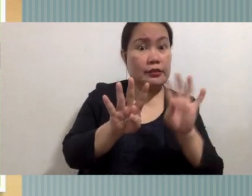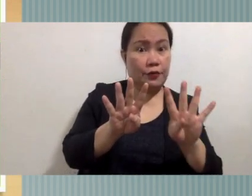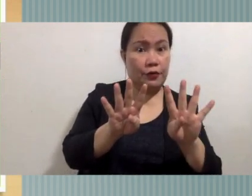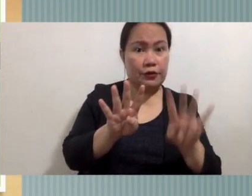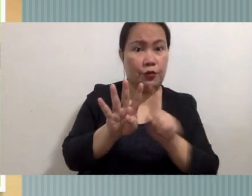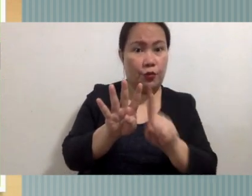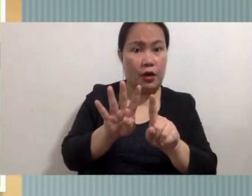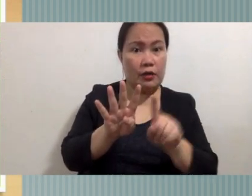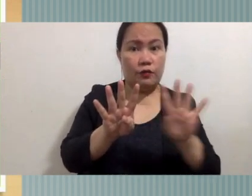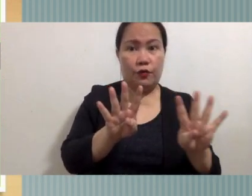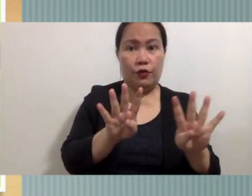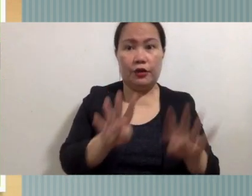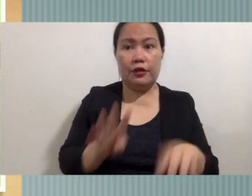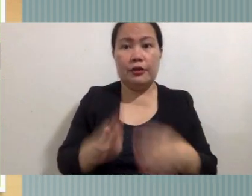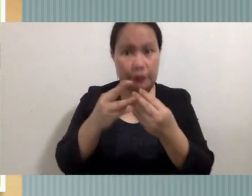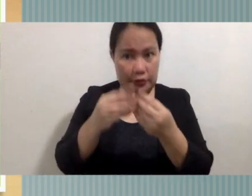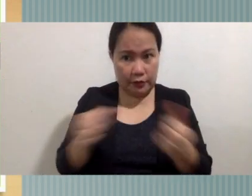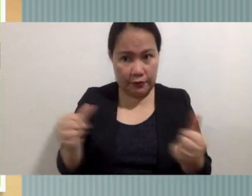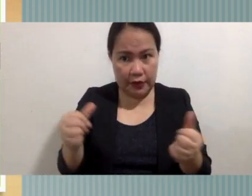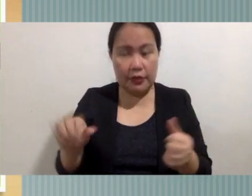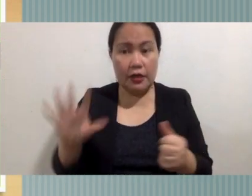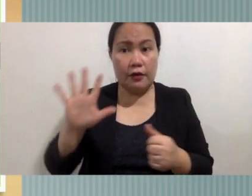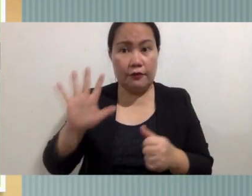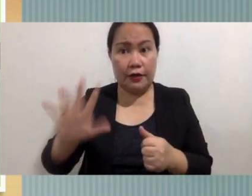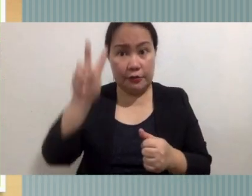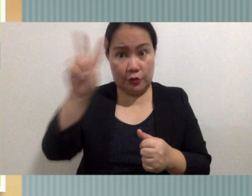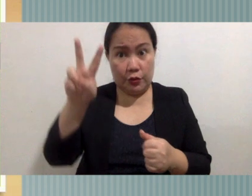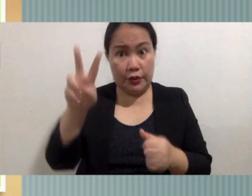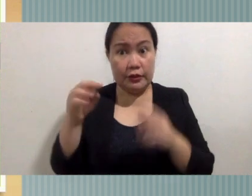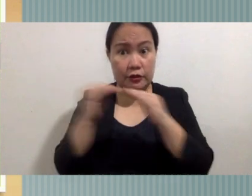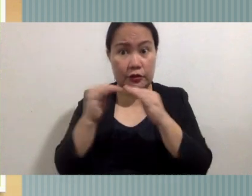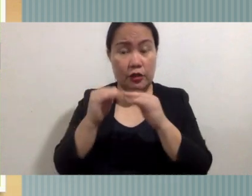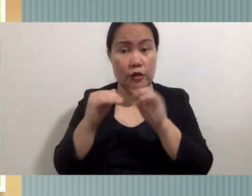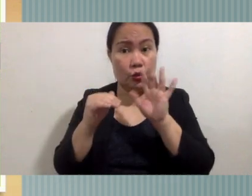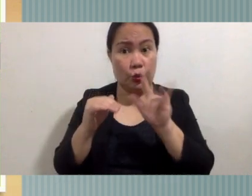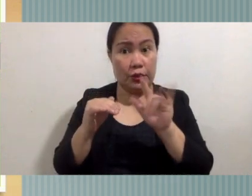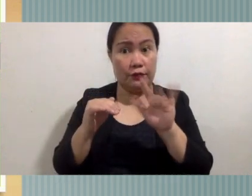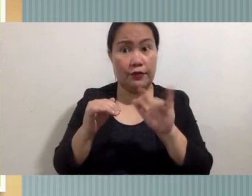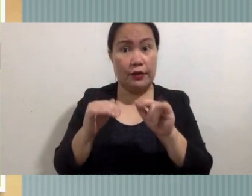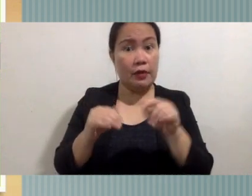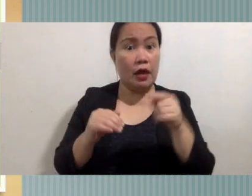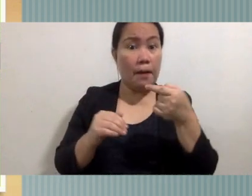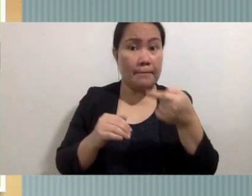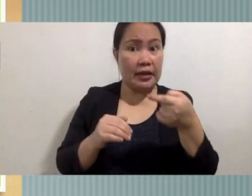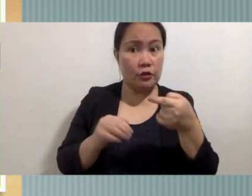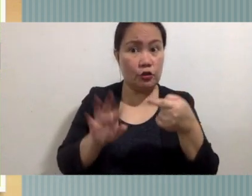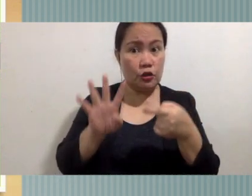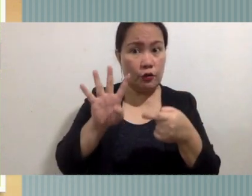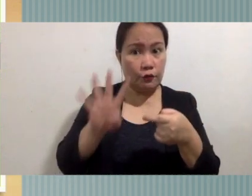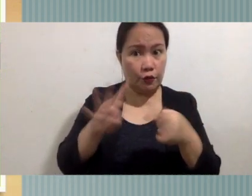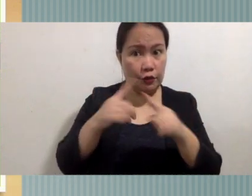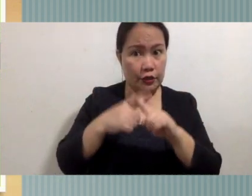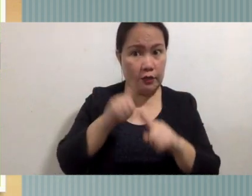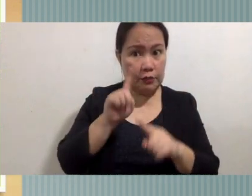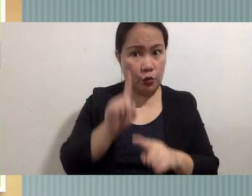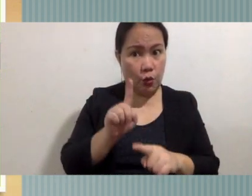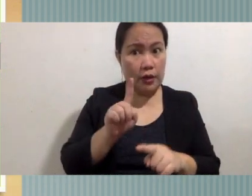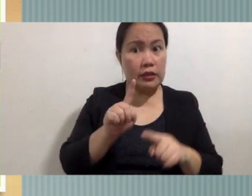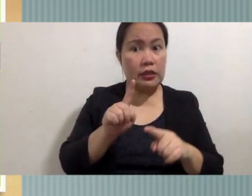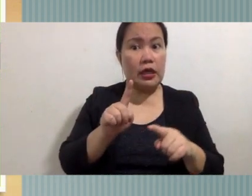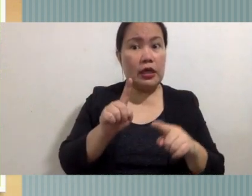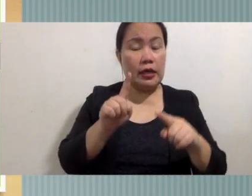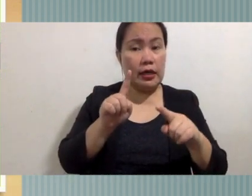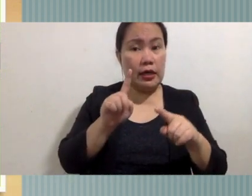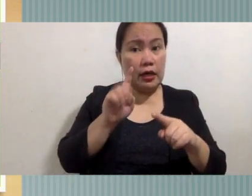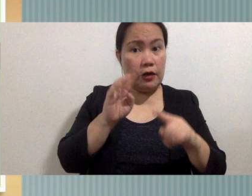4. Okay, so we will simplify. So 5 squared is 25 minus 4 times 1,